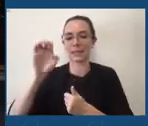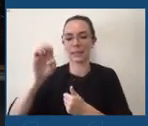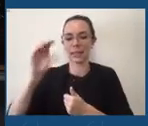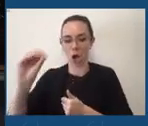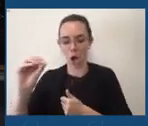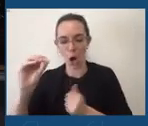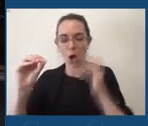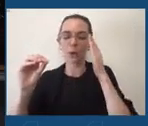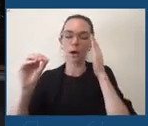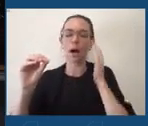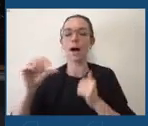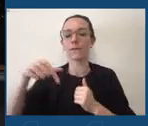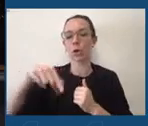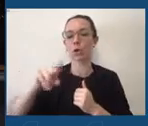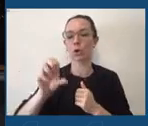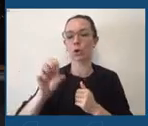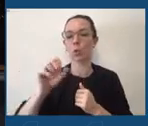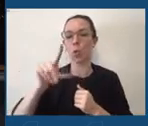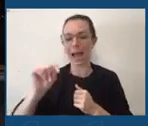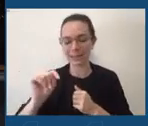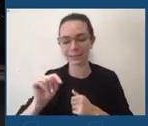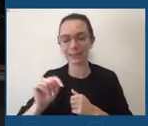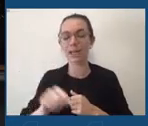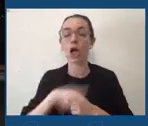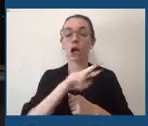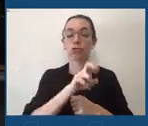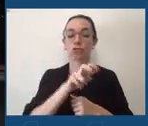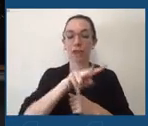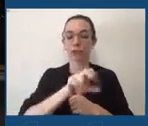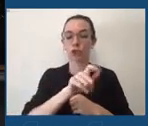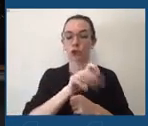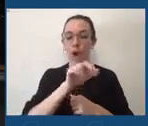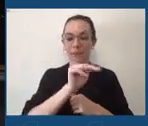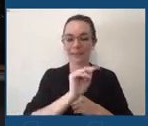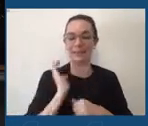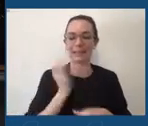Reverend Sharpton is our co-chair, but there's another co-chair. Please stand.